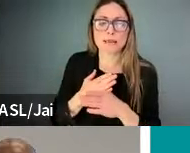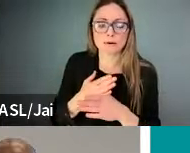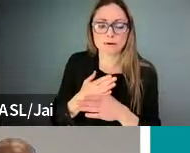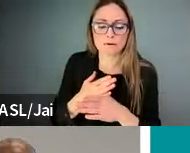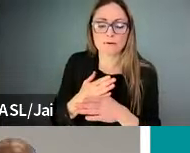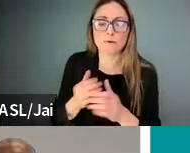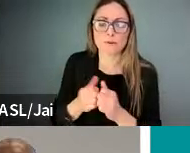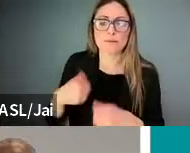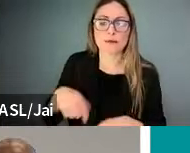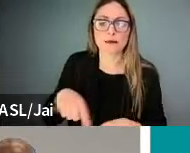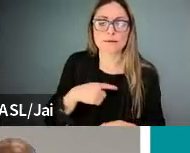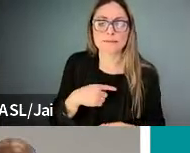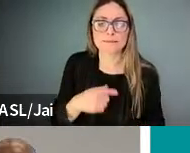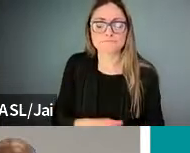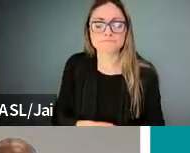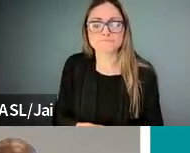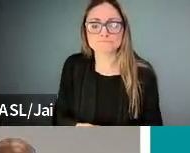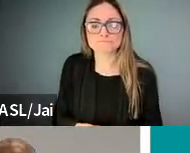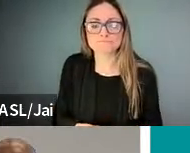with us.